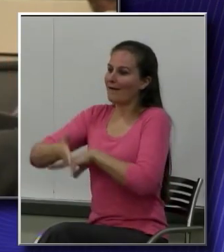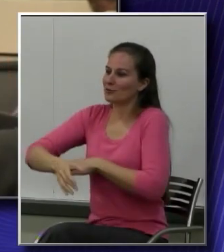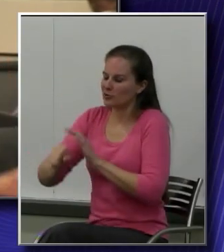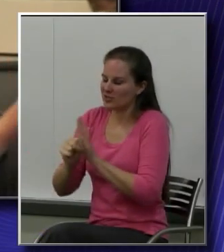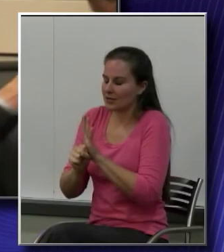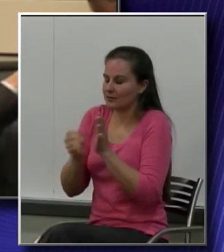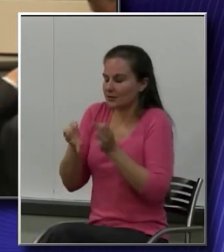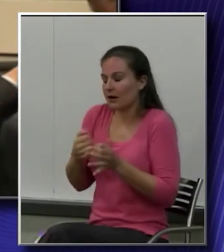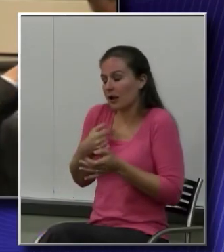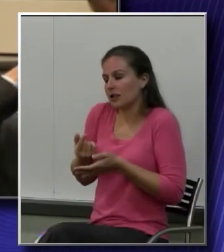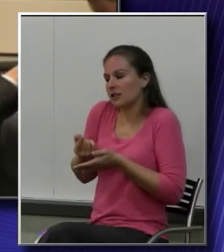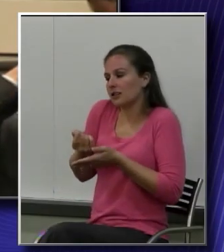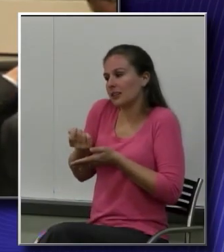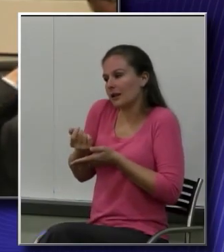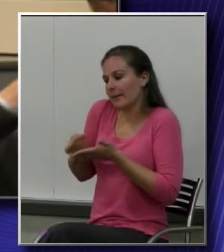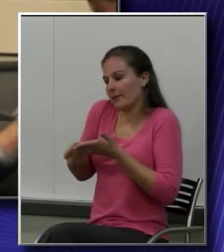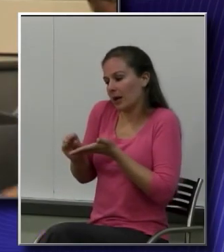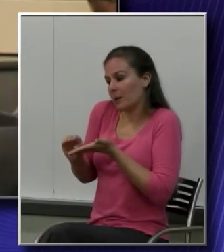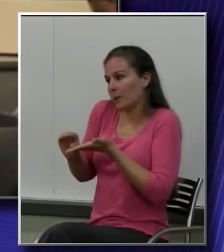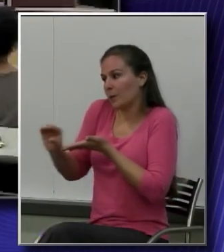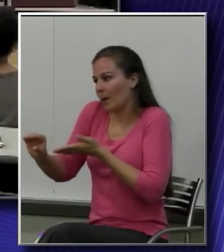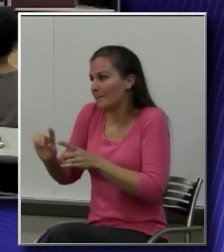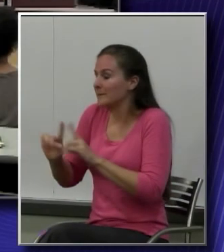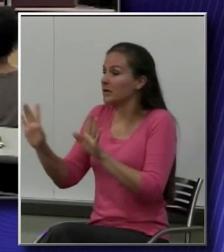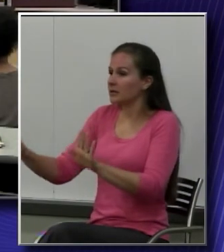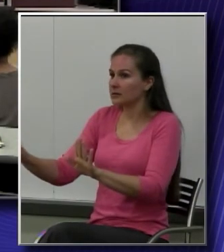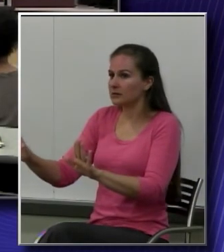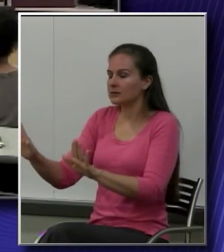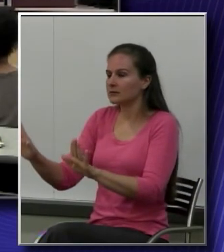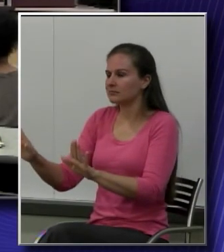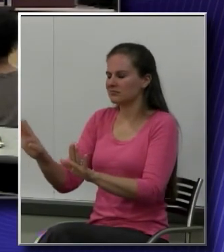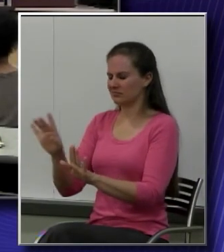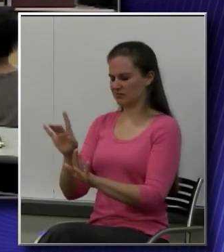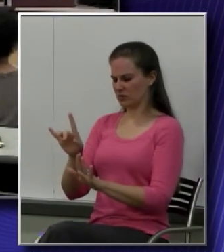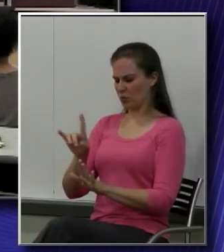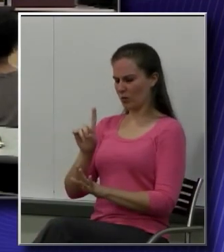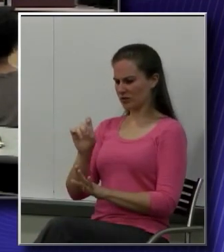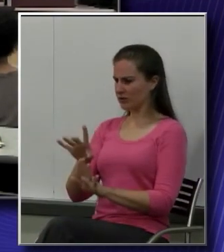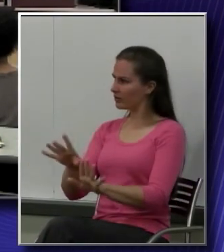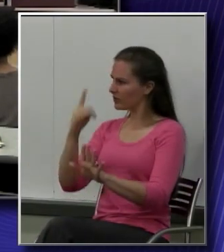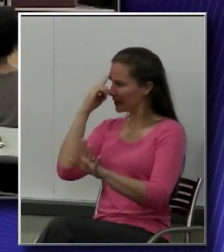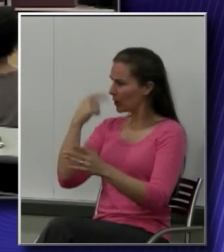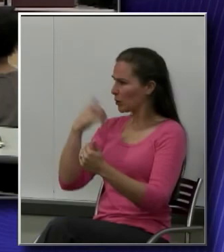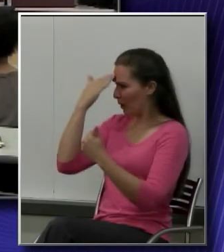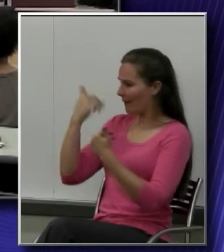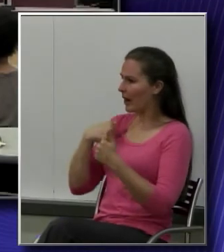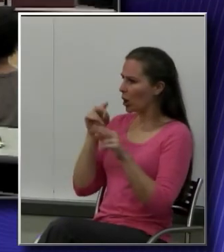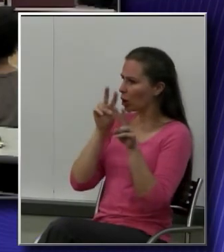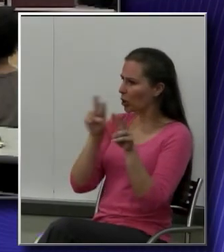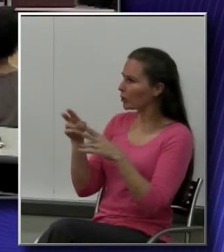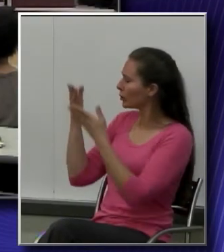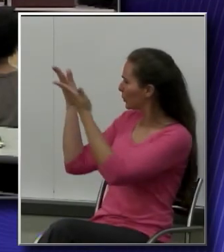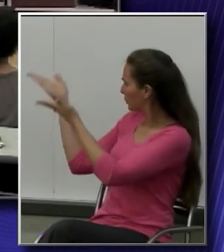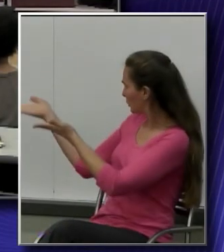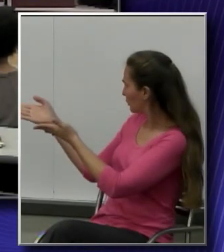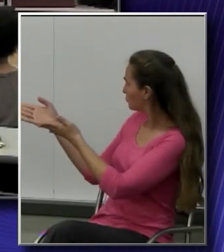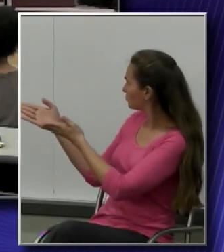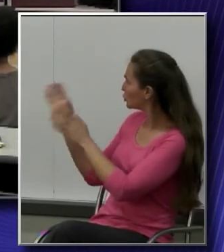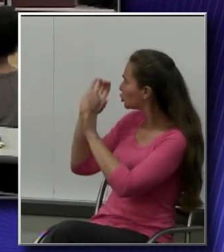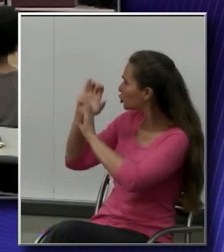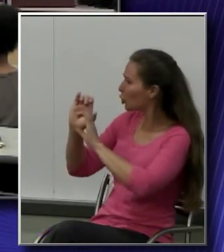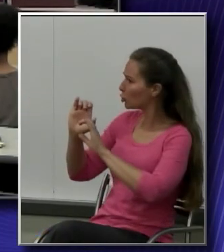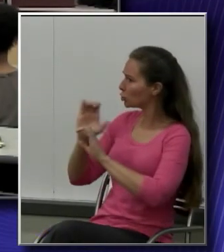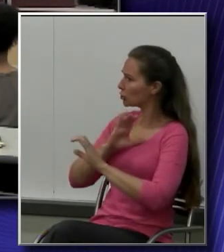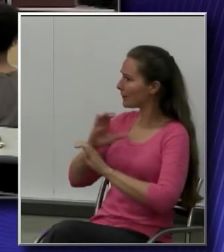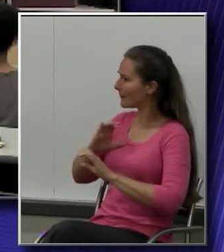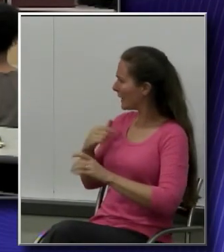bit. The question that is before us, of course, I'm looking at this search committee. I'm looking for